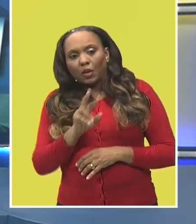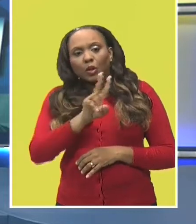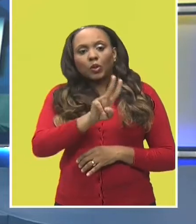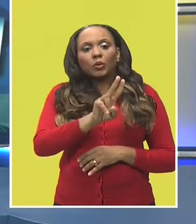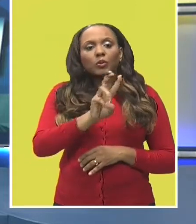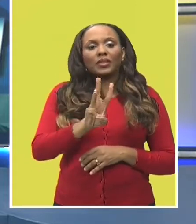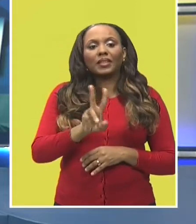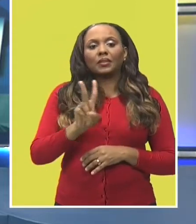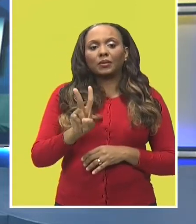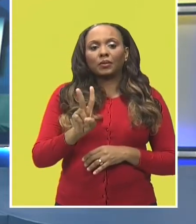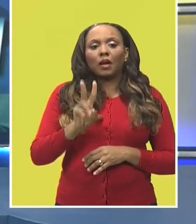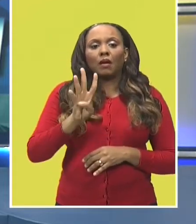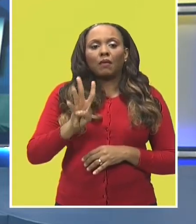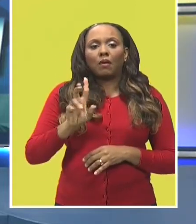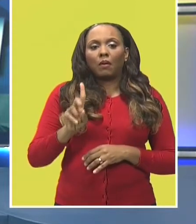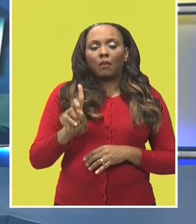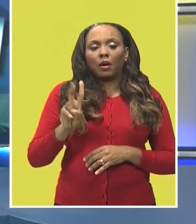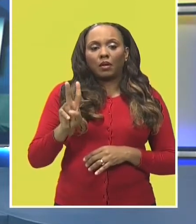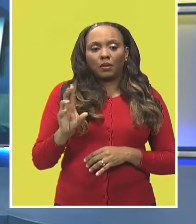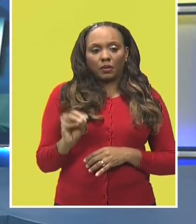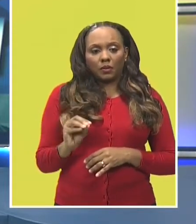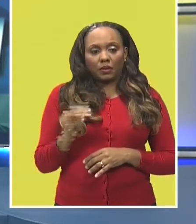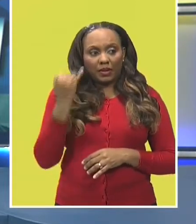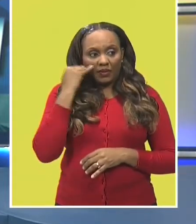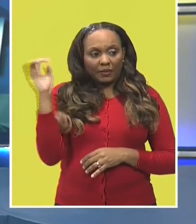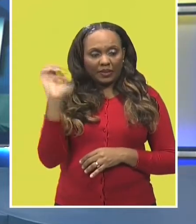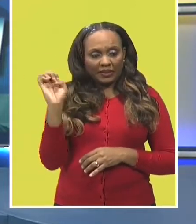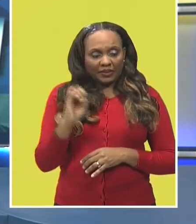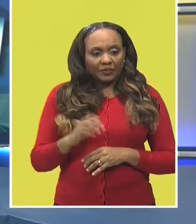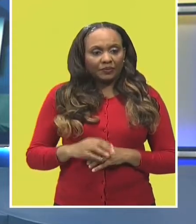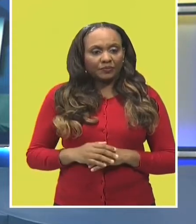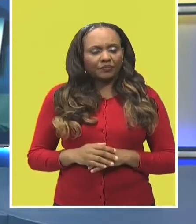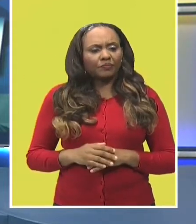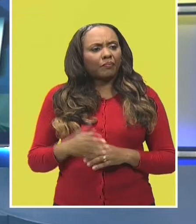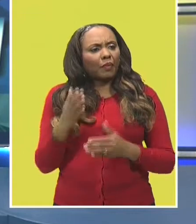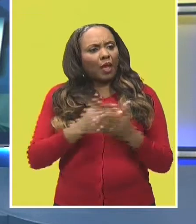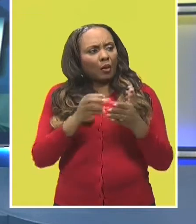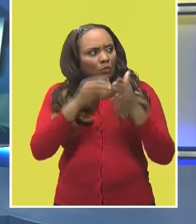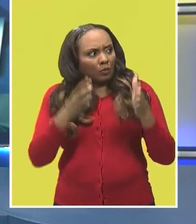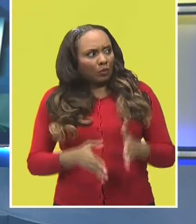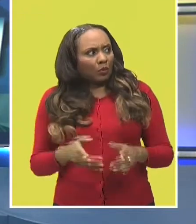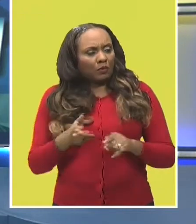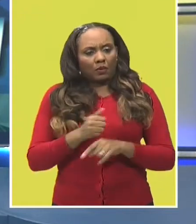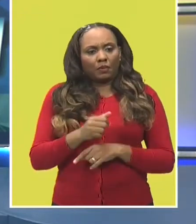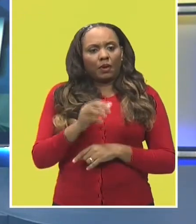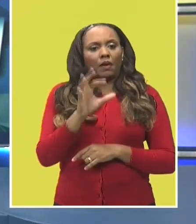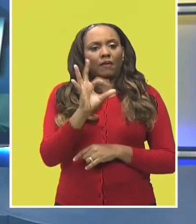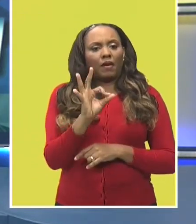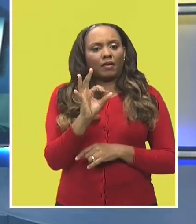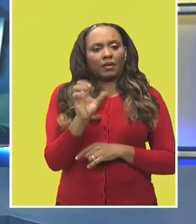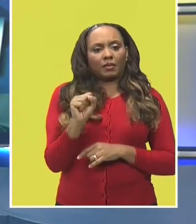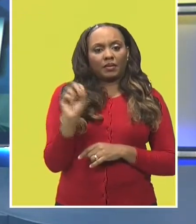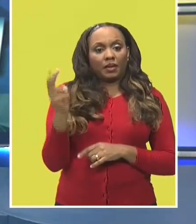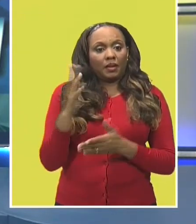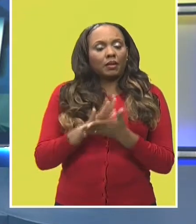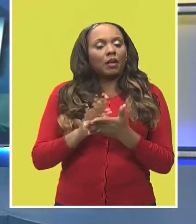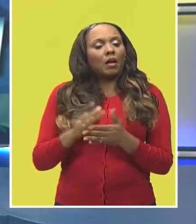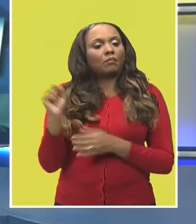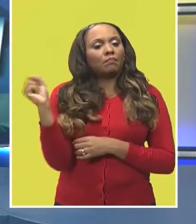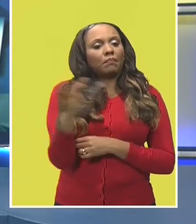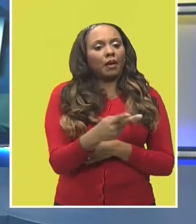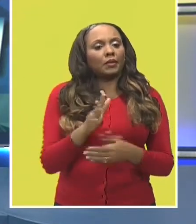262-4120 in the event of an emergency. Well, some students of the Frederick Smith Secondary School will be returning to